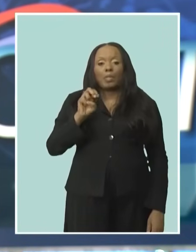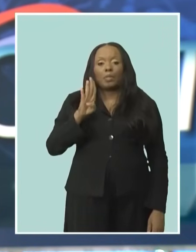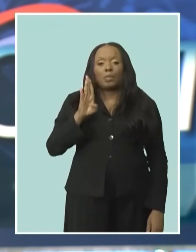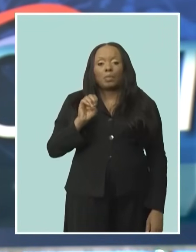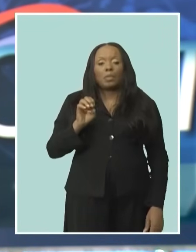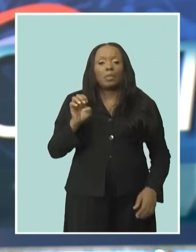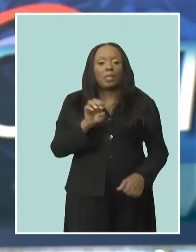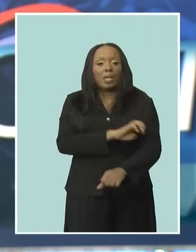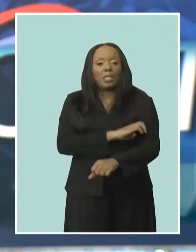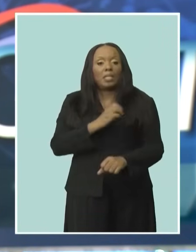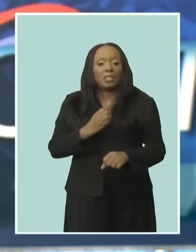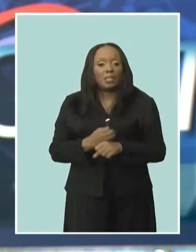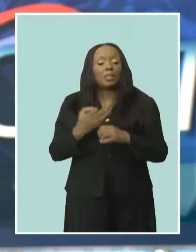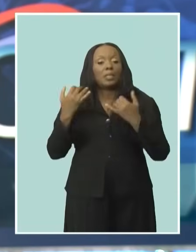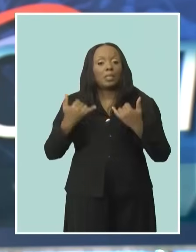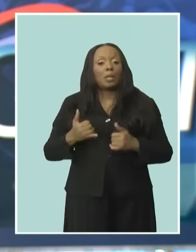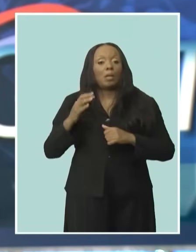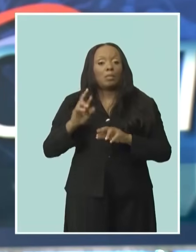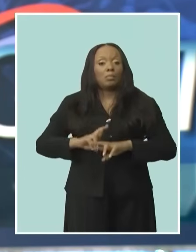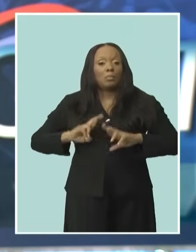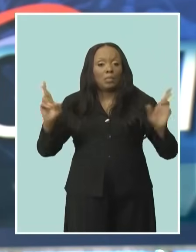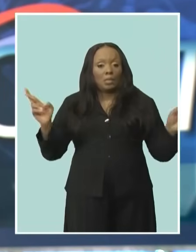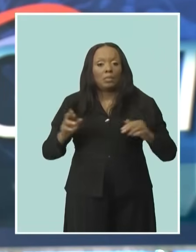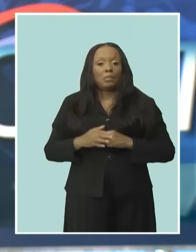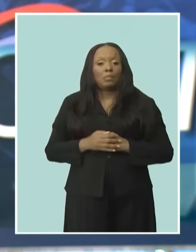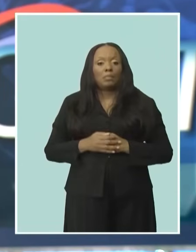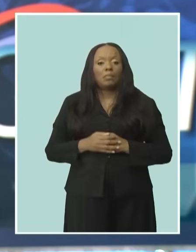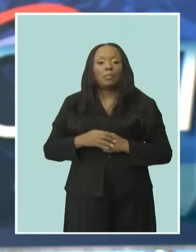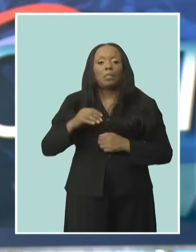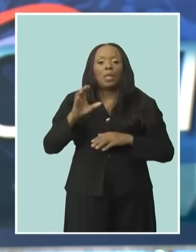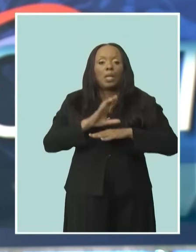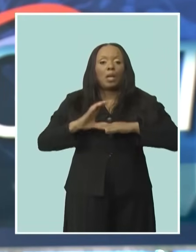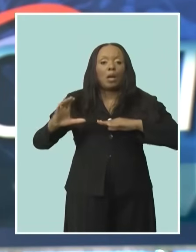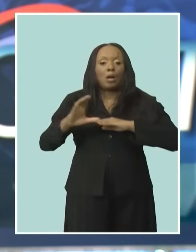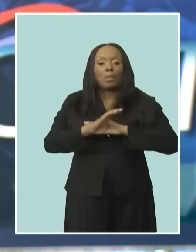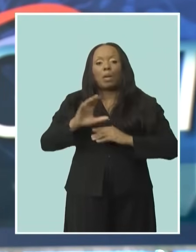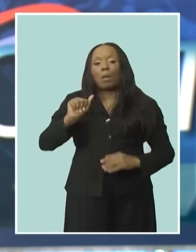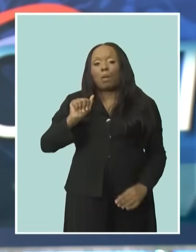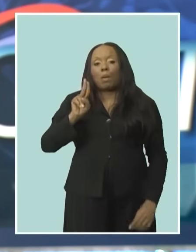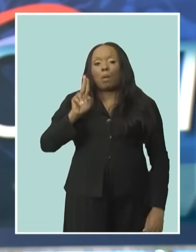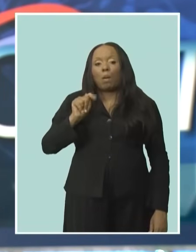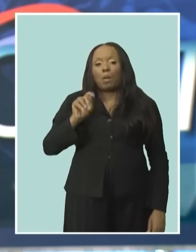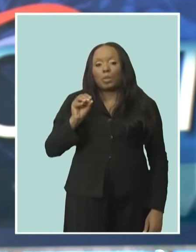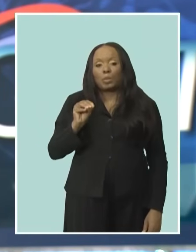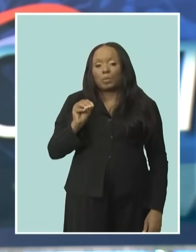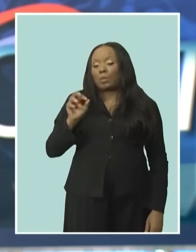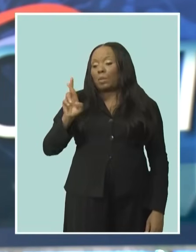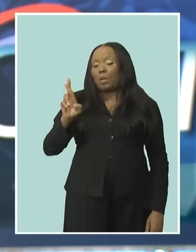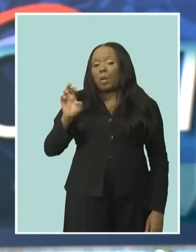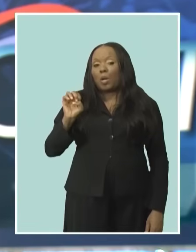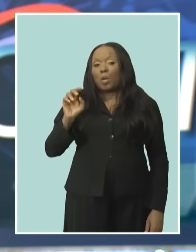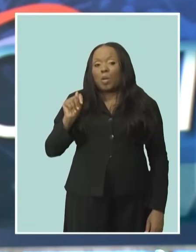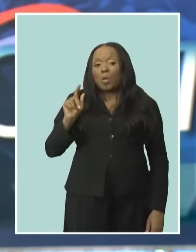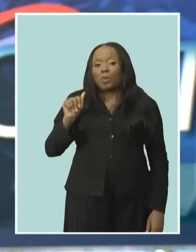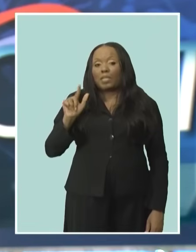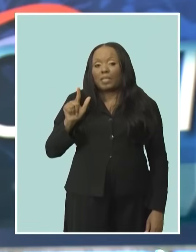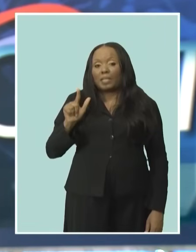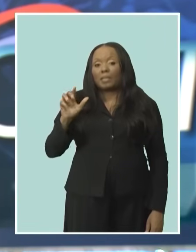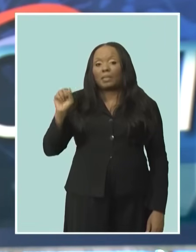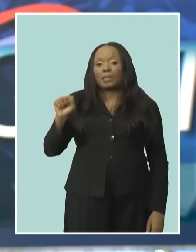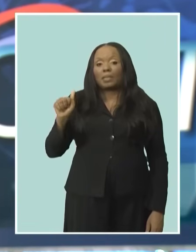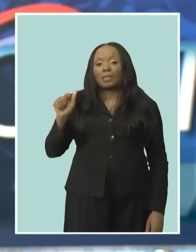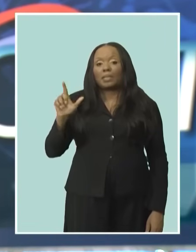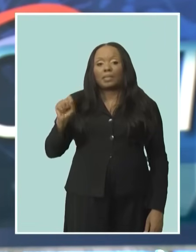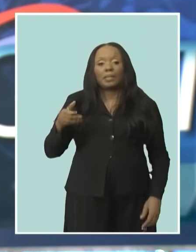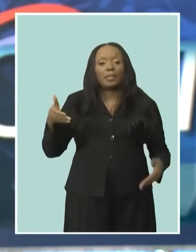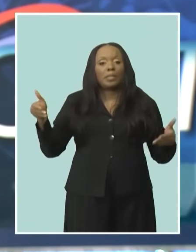in Barbados. Caribbean Auto Retail Sales Cars at Lairs St. Michael introduced a new line of plug-in